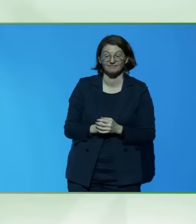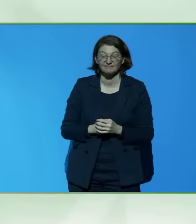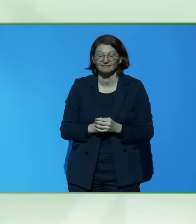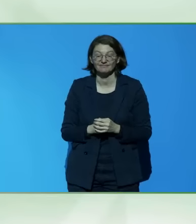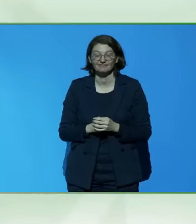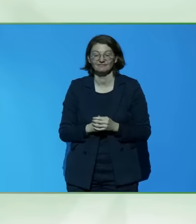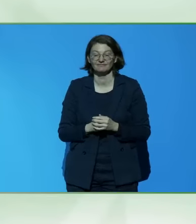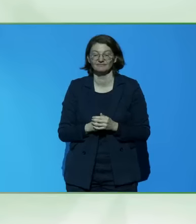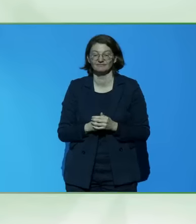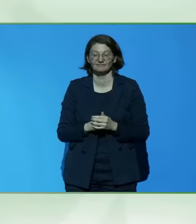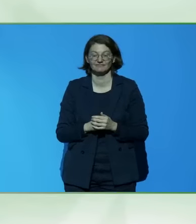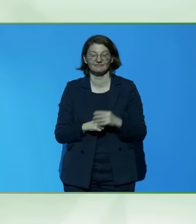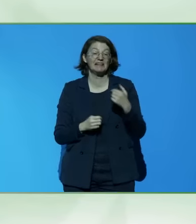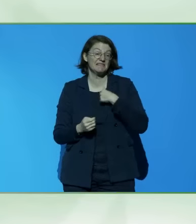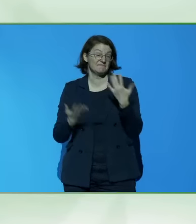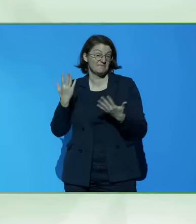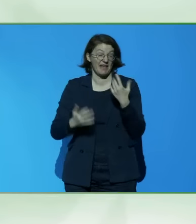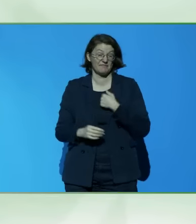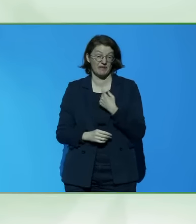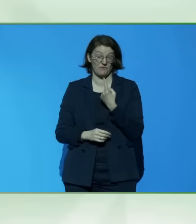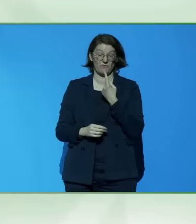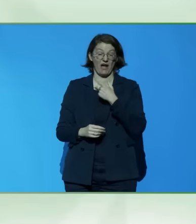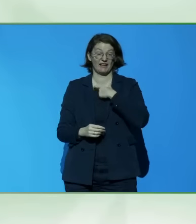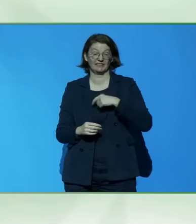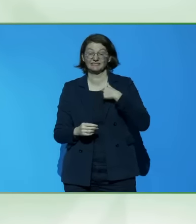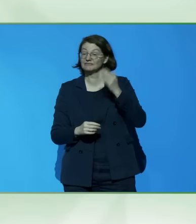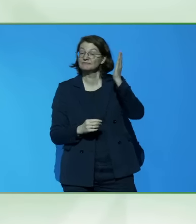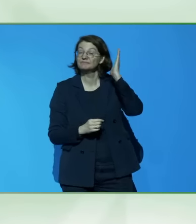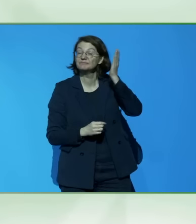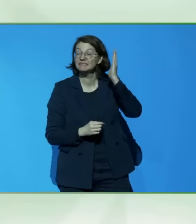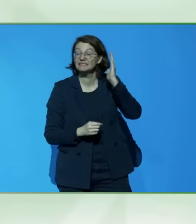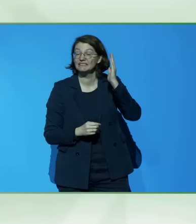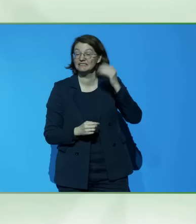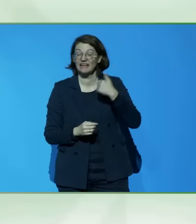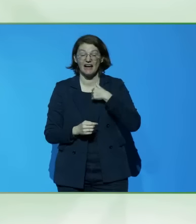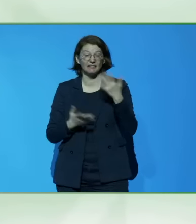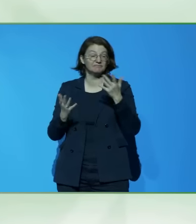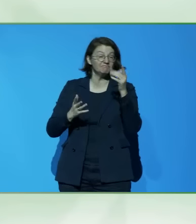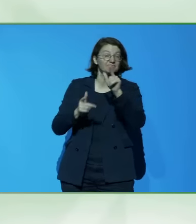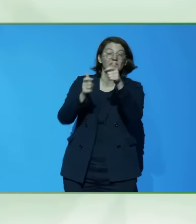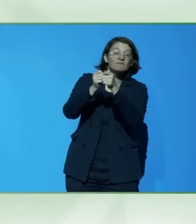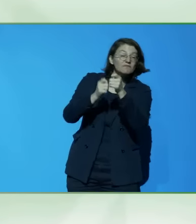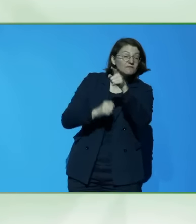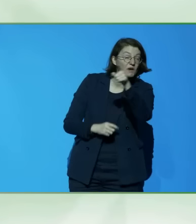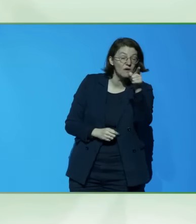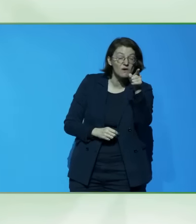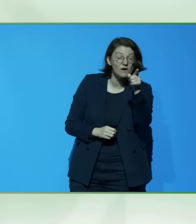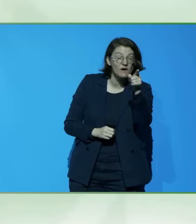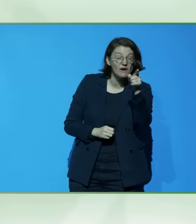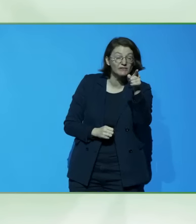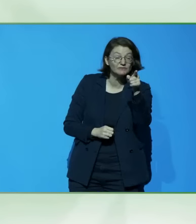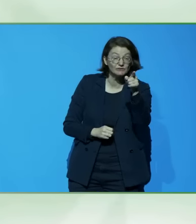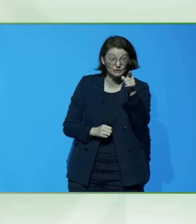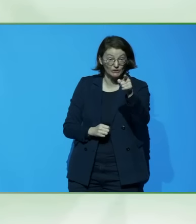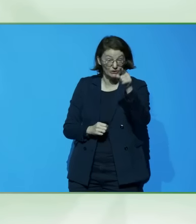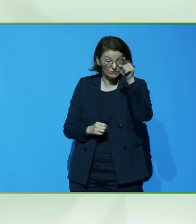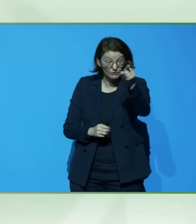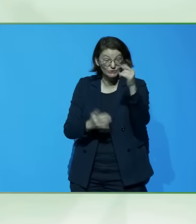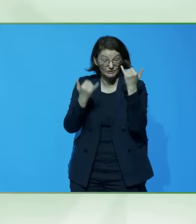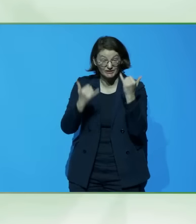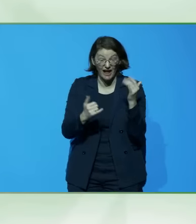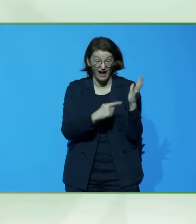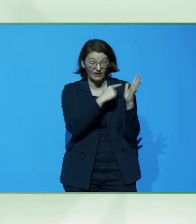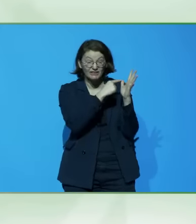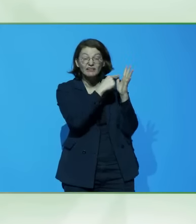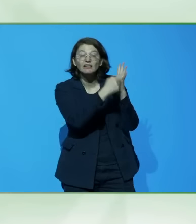to take out your phones now, to think of that one person who you're thankful for, who enabled for you to be in this room, and to